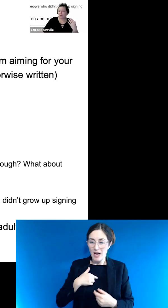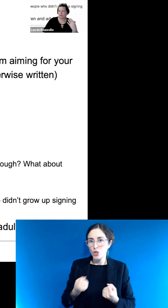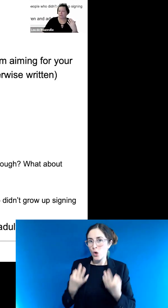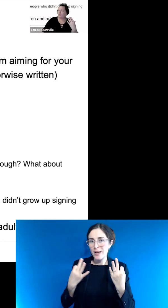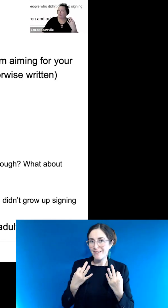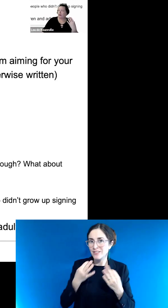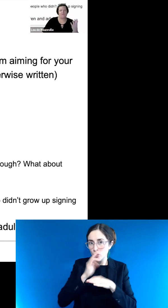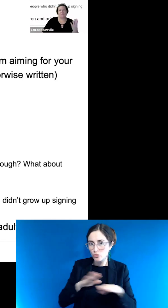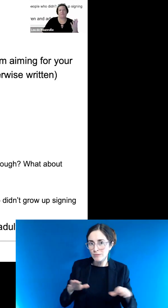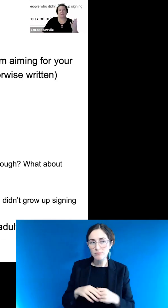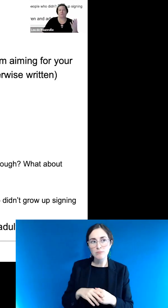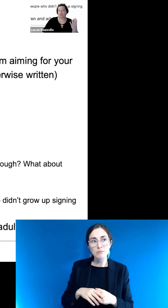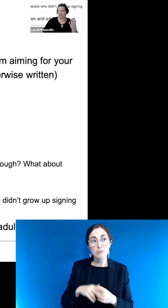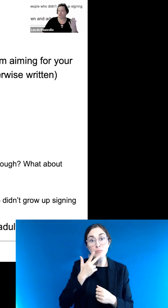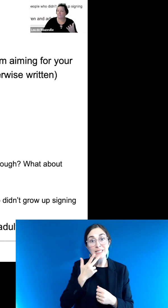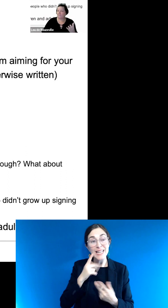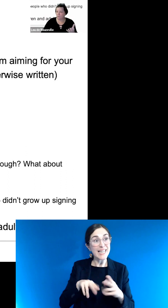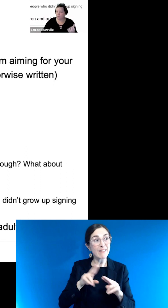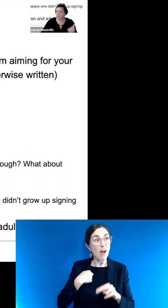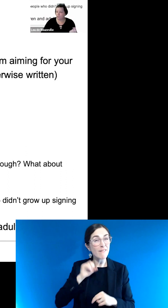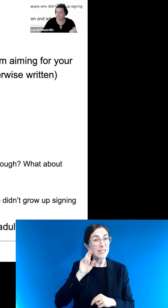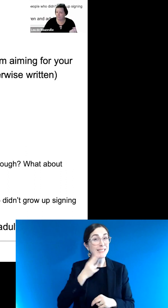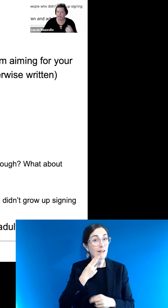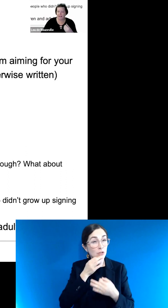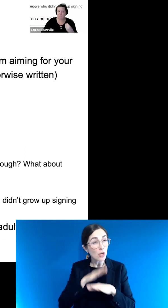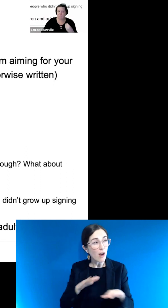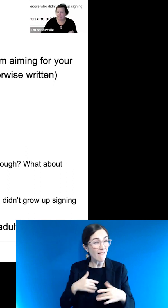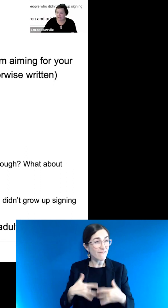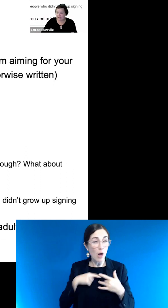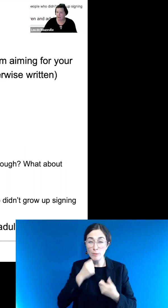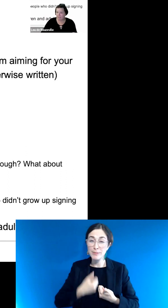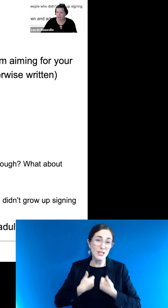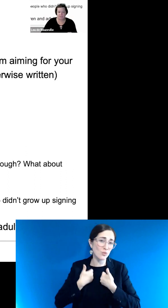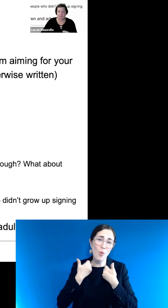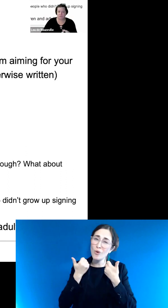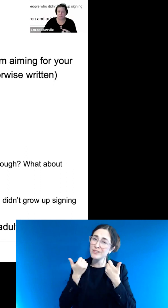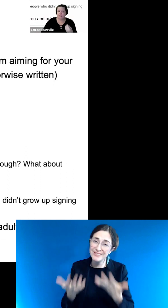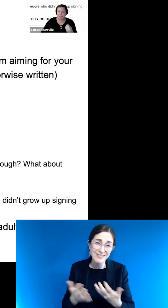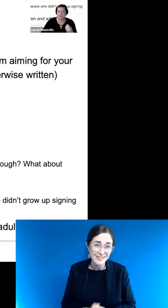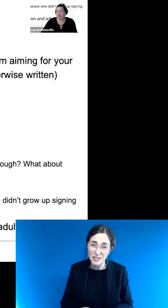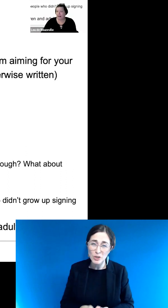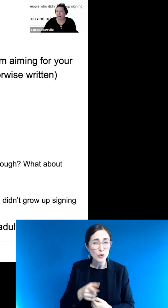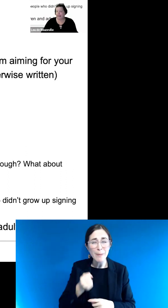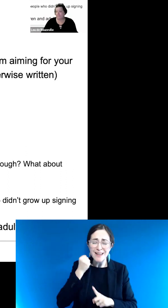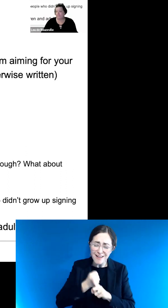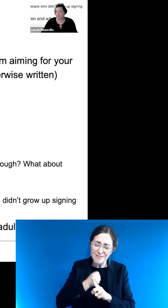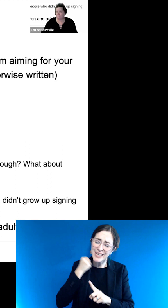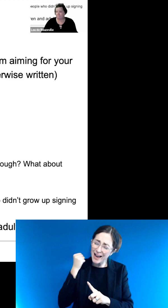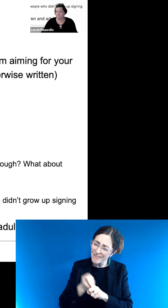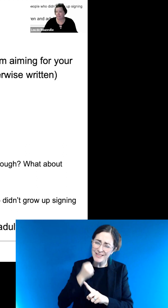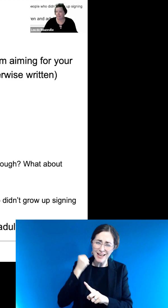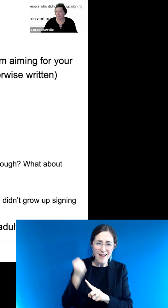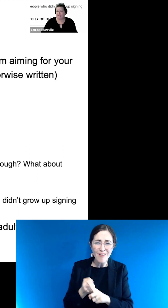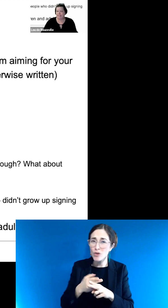deaf child, I often think I would just die of exhaustion. Like, I really think I'd die of exhaustion. You've got to advocate for your